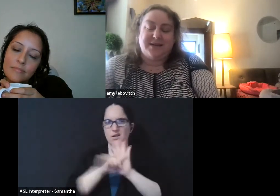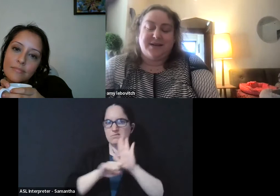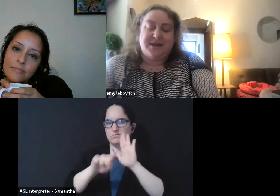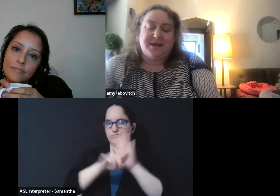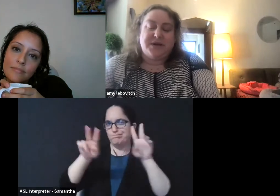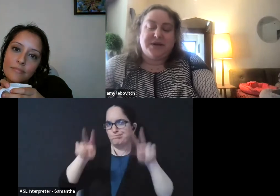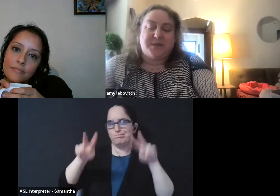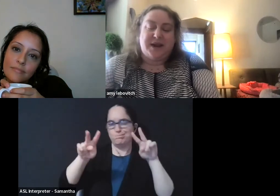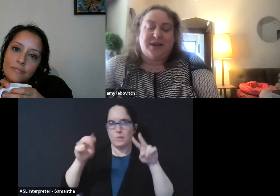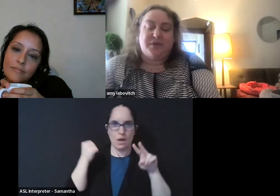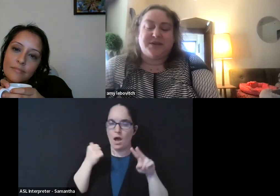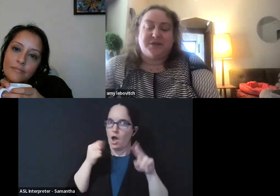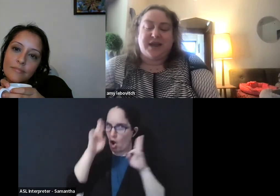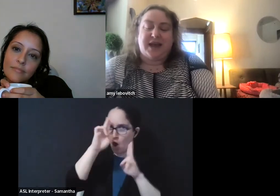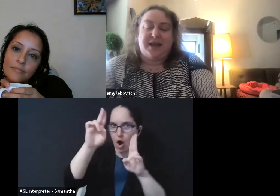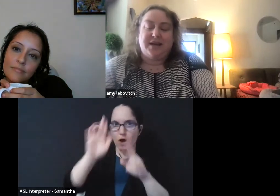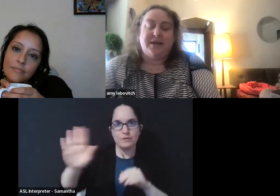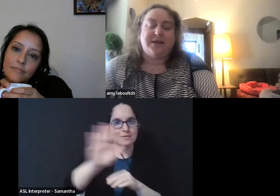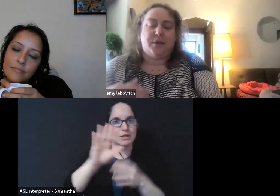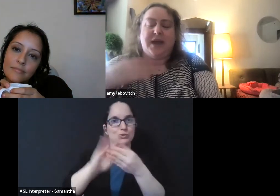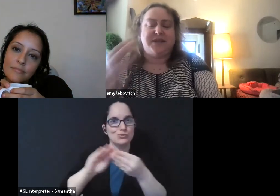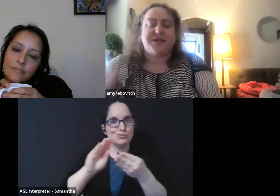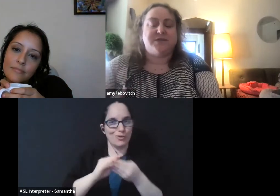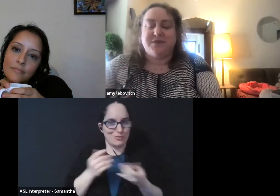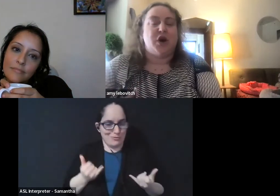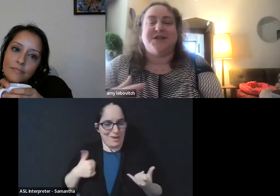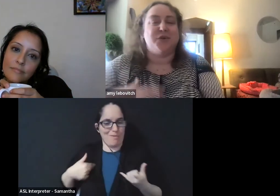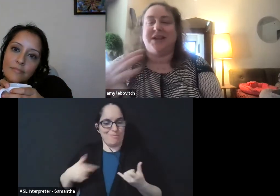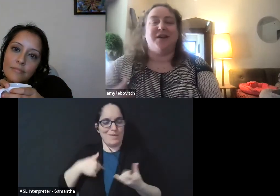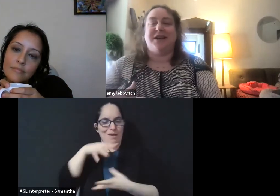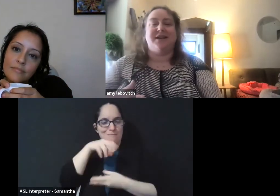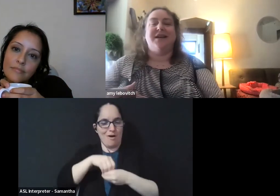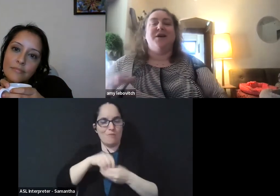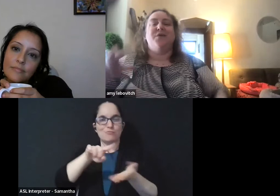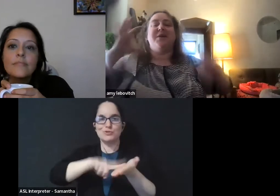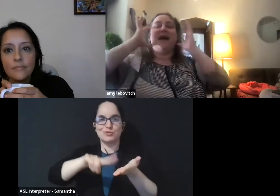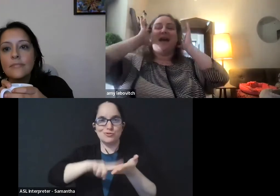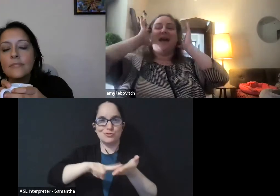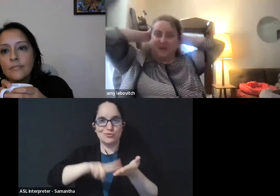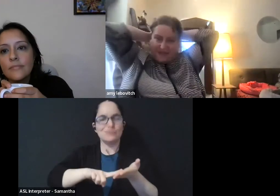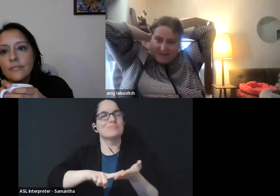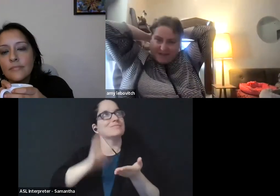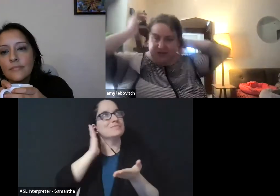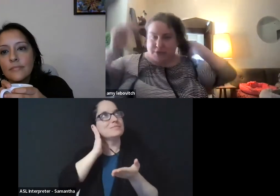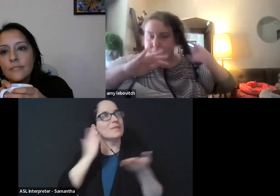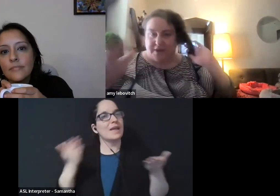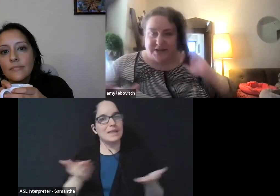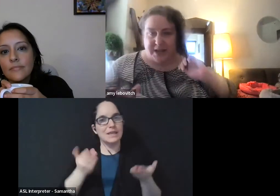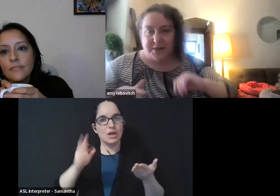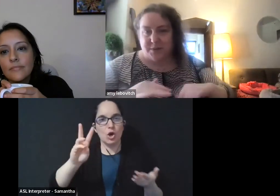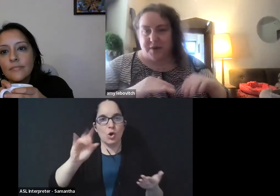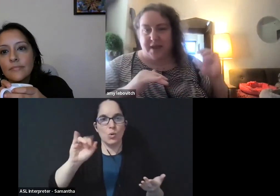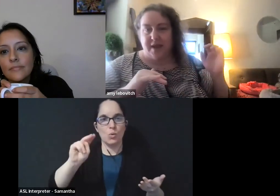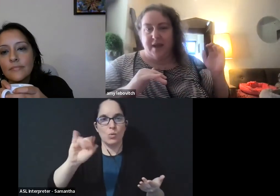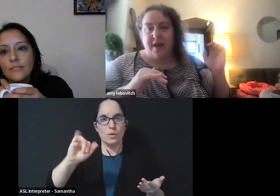And participating in research that, like we have this John School here in Winnipeg, which is super fucked